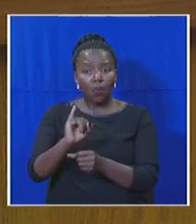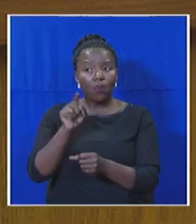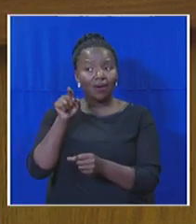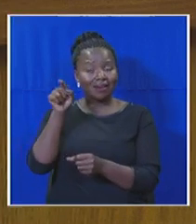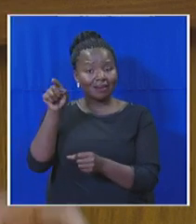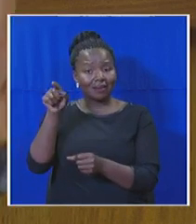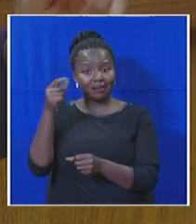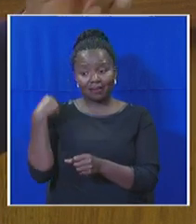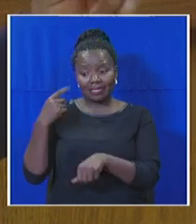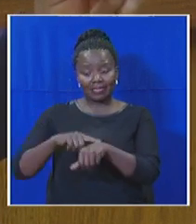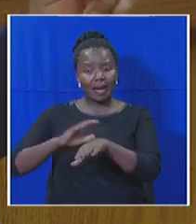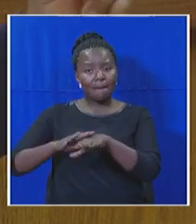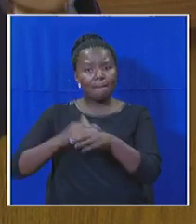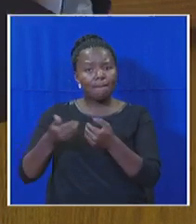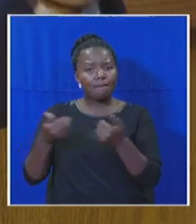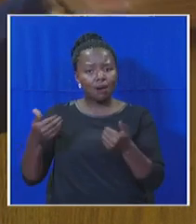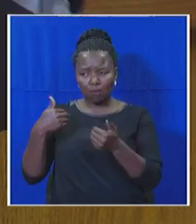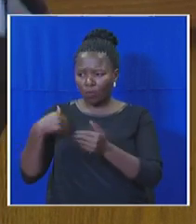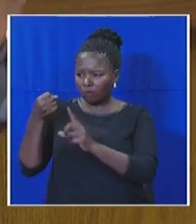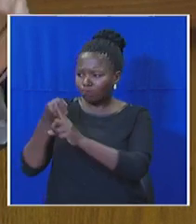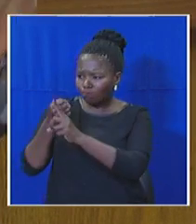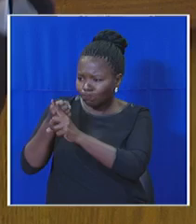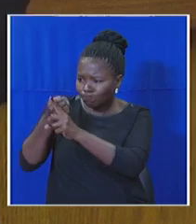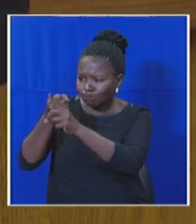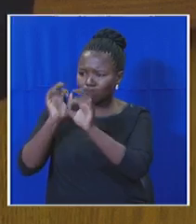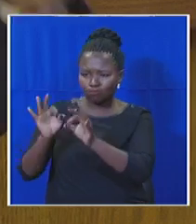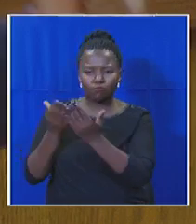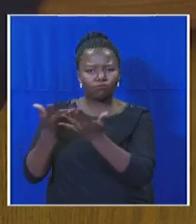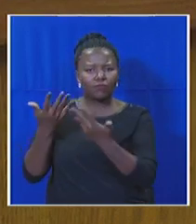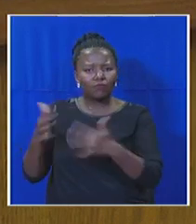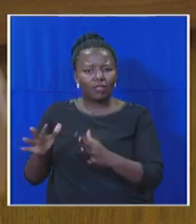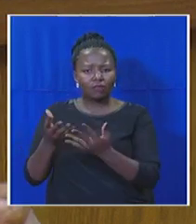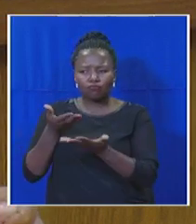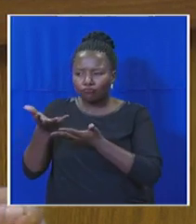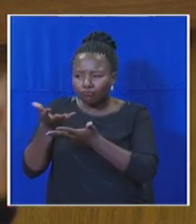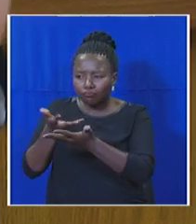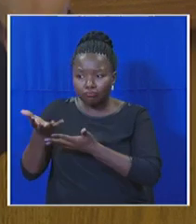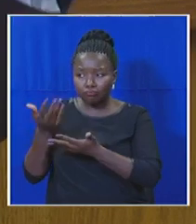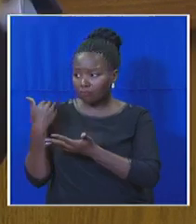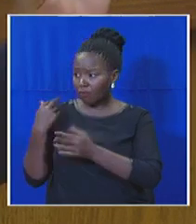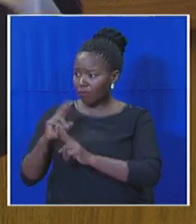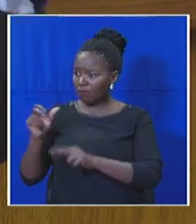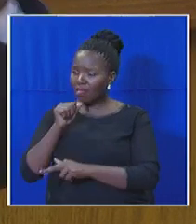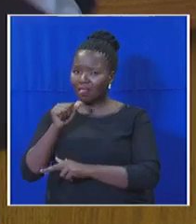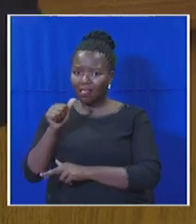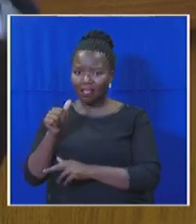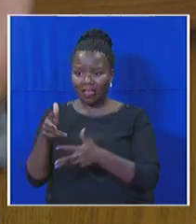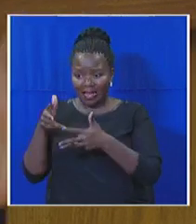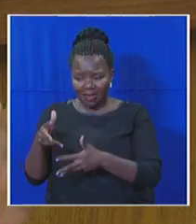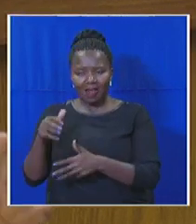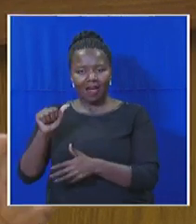of apartheid. We influenced it to negotiations when they were not ready to do so. That's the ANC